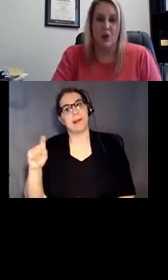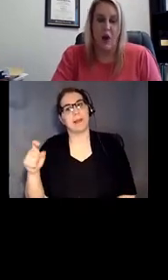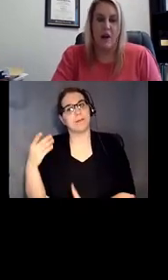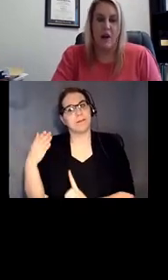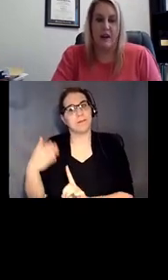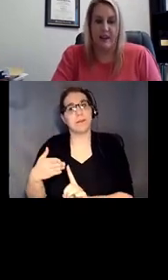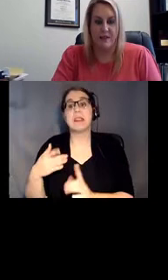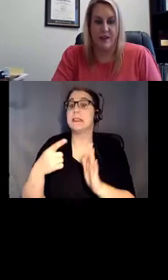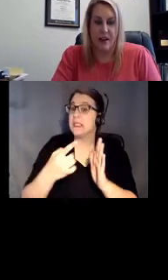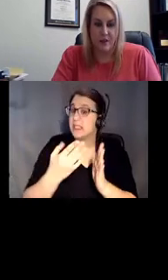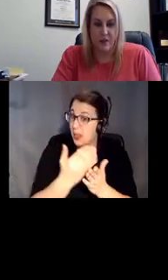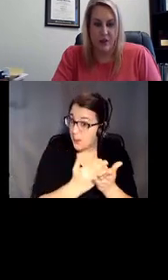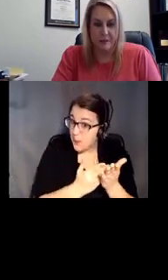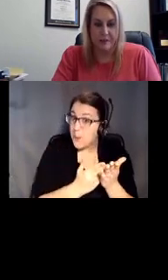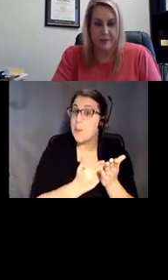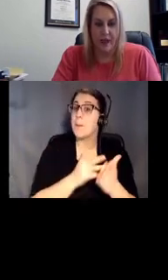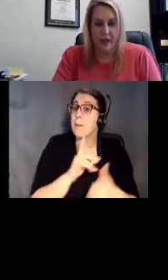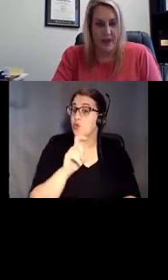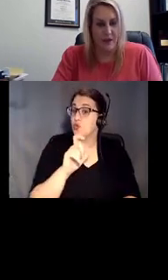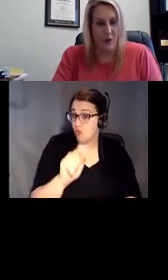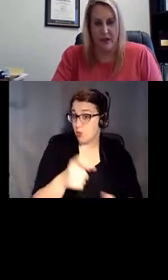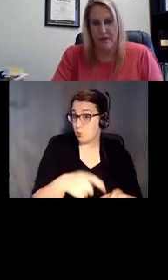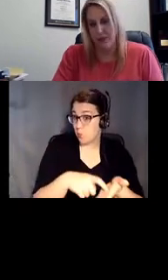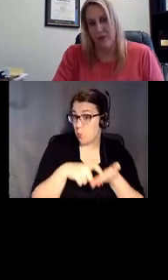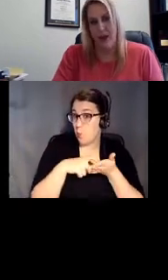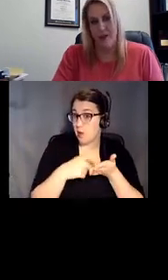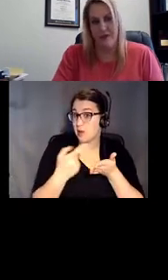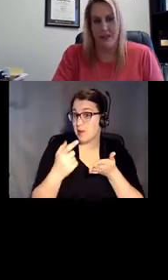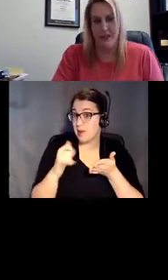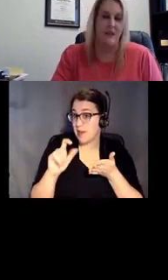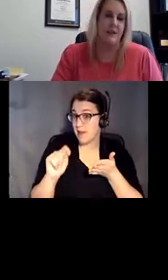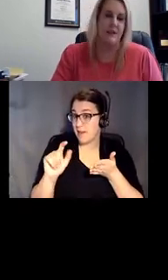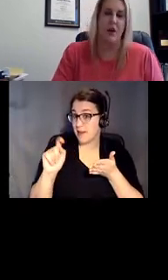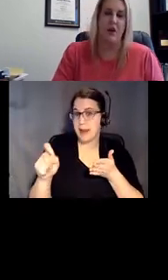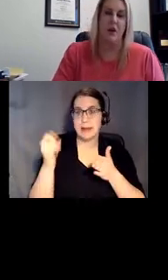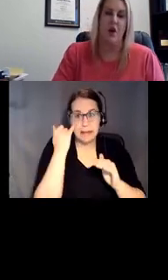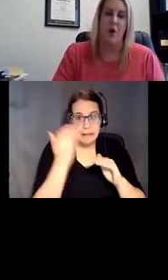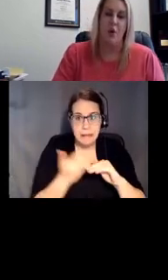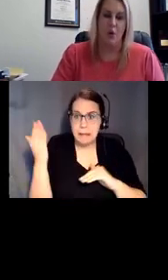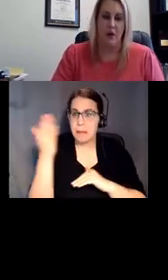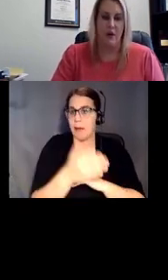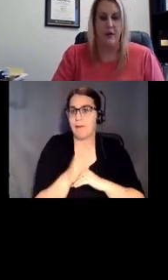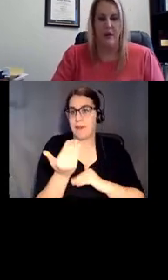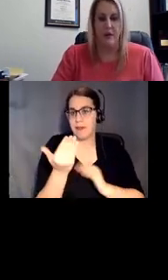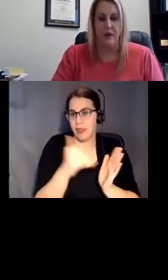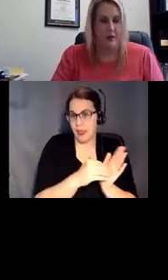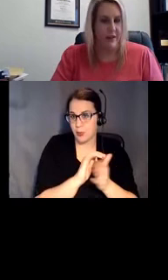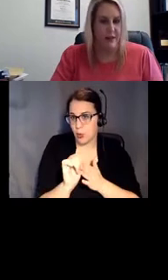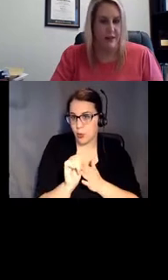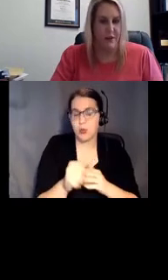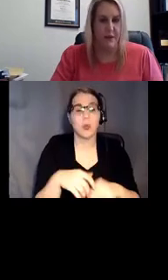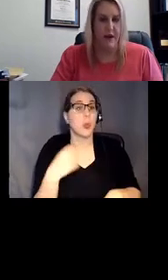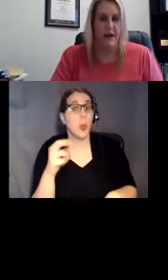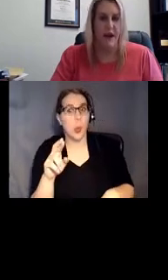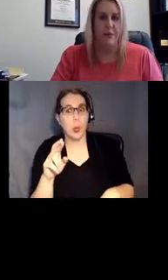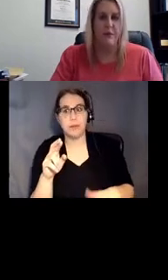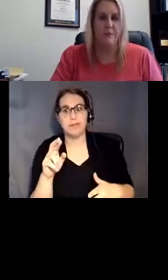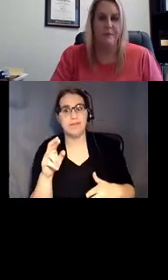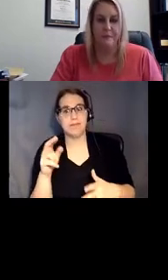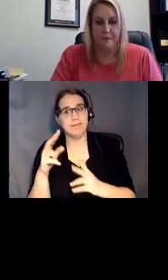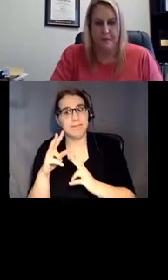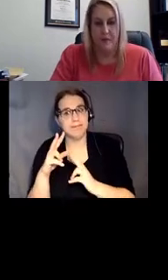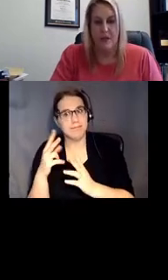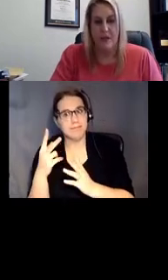does require a gift tax return. Again, only if it's over that $15,000 mark or $30,000 for a married